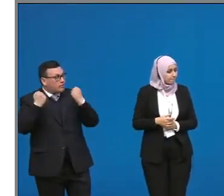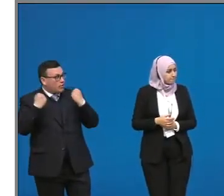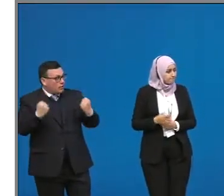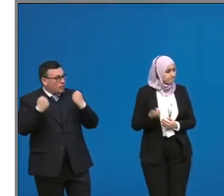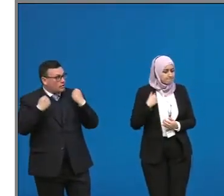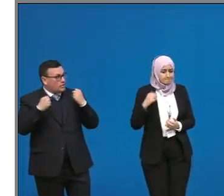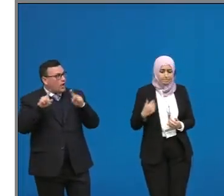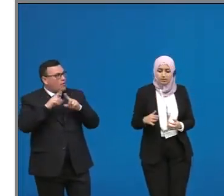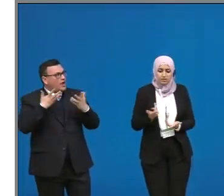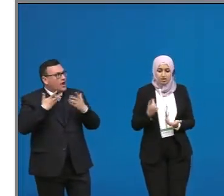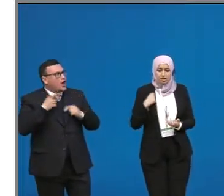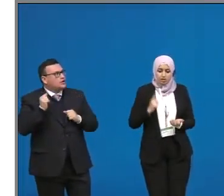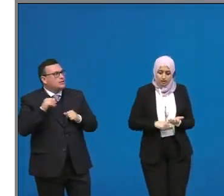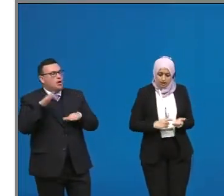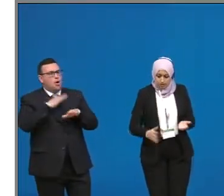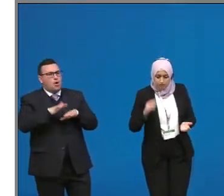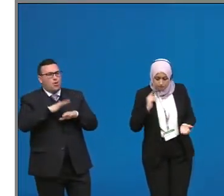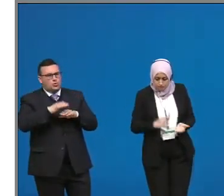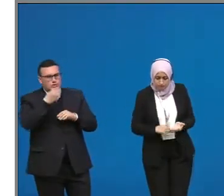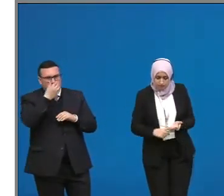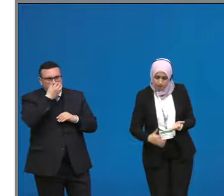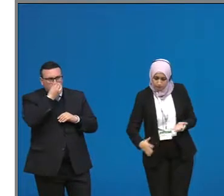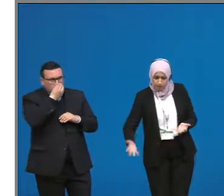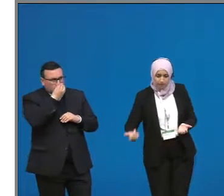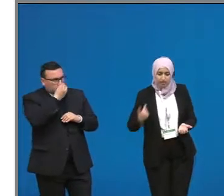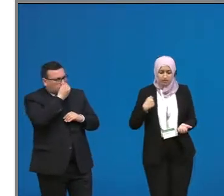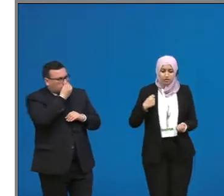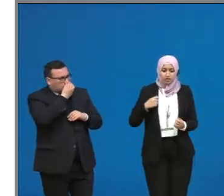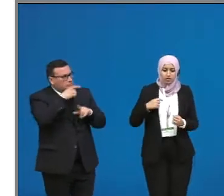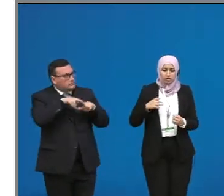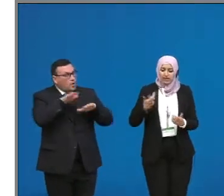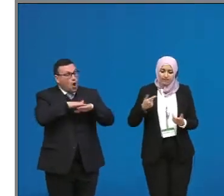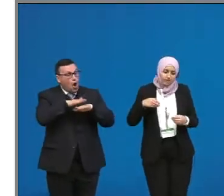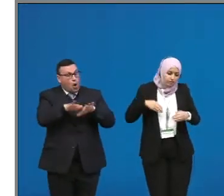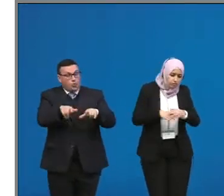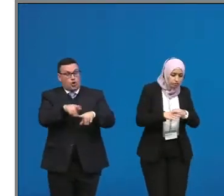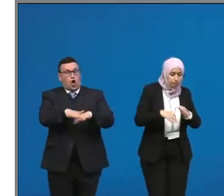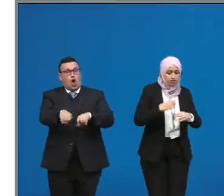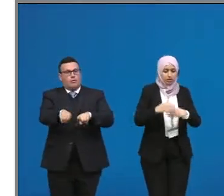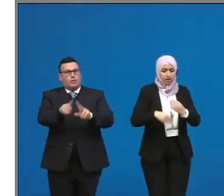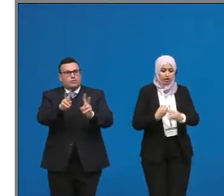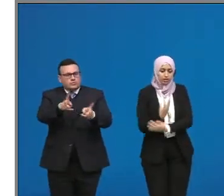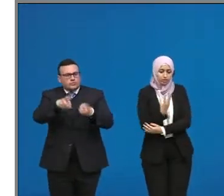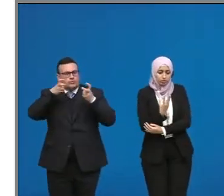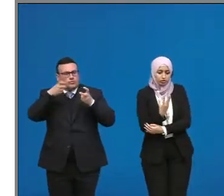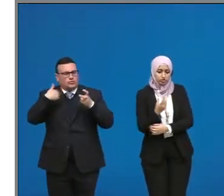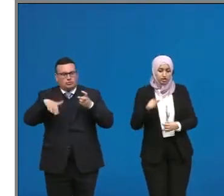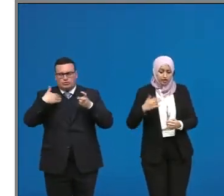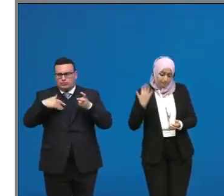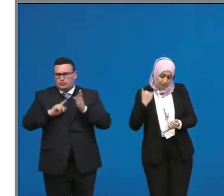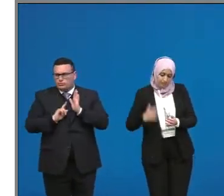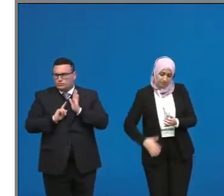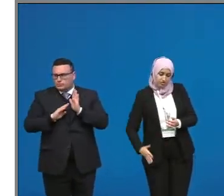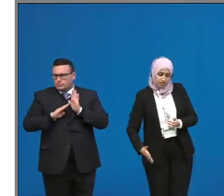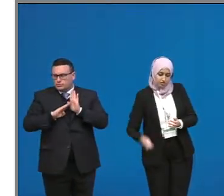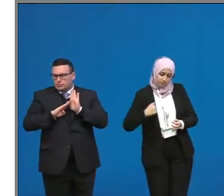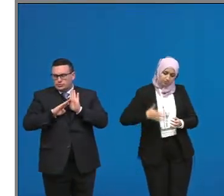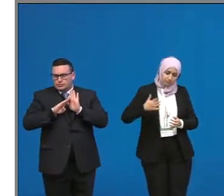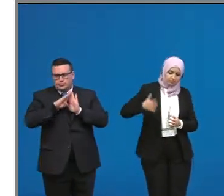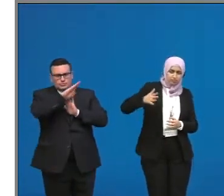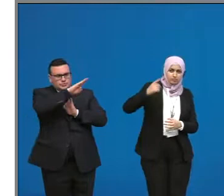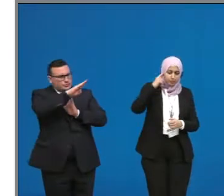alternative approach to software engineering, and to unify theory with practice.